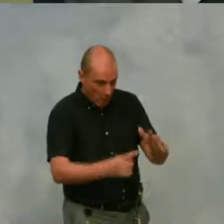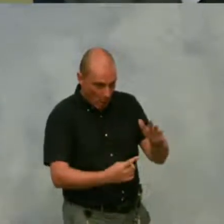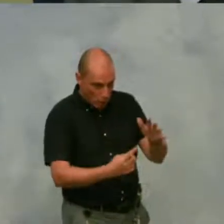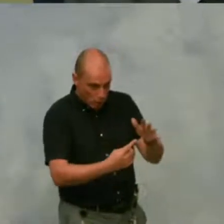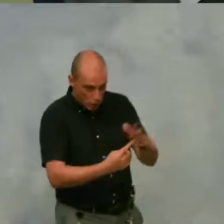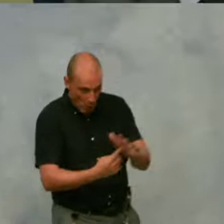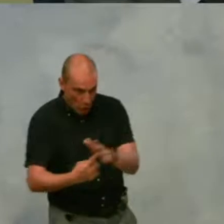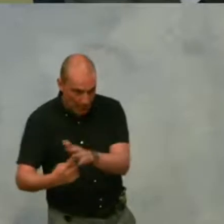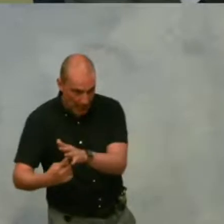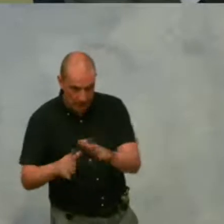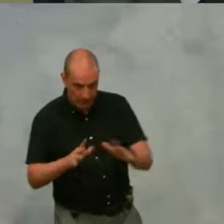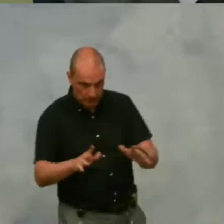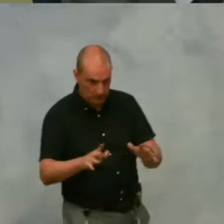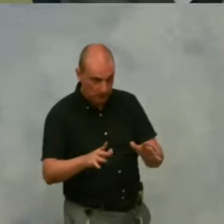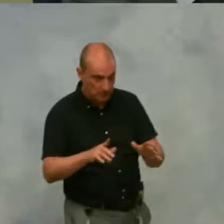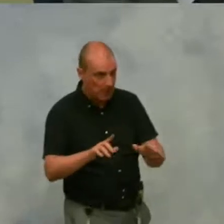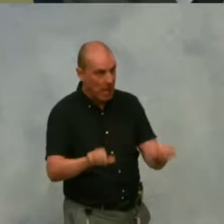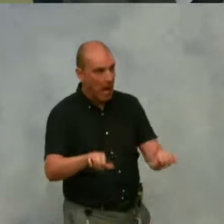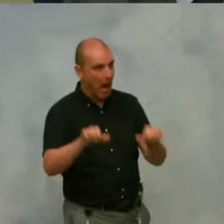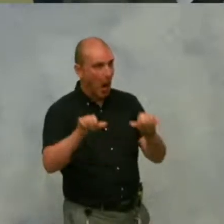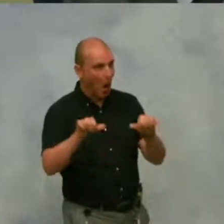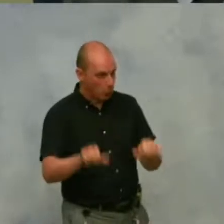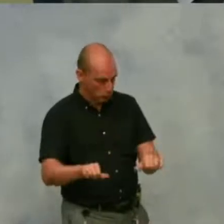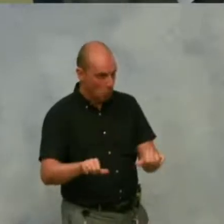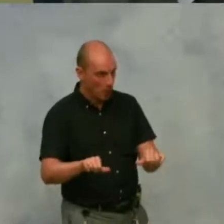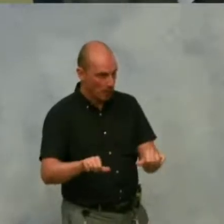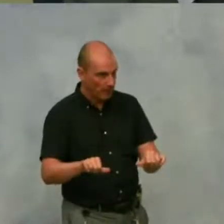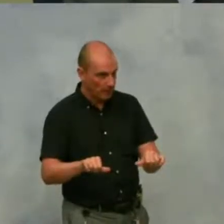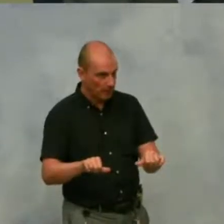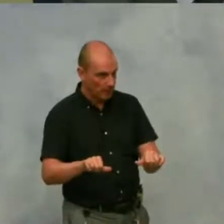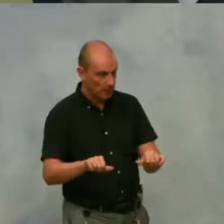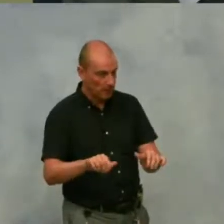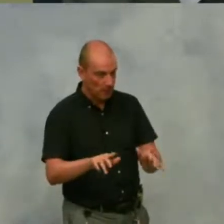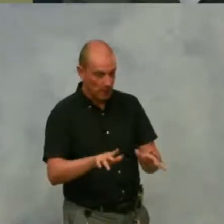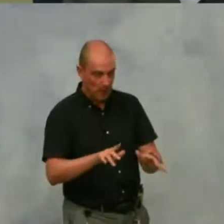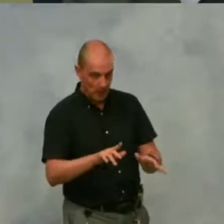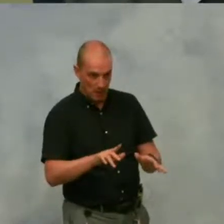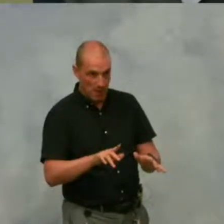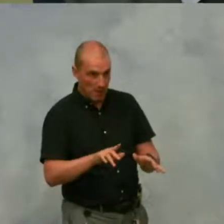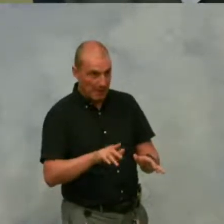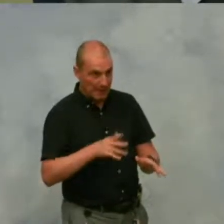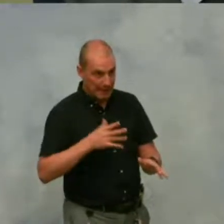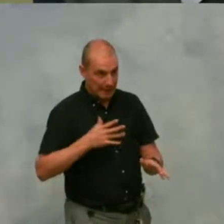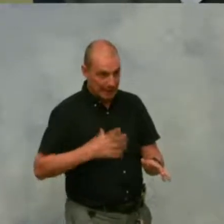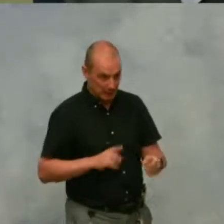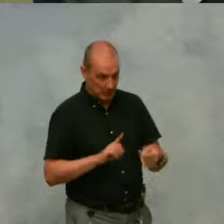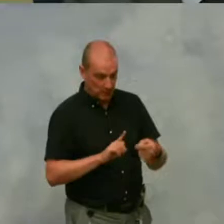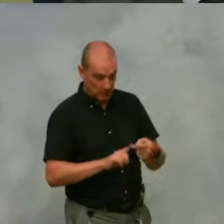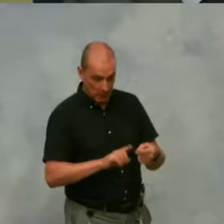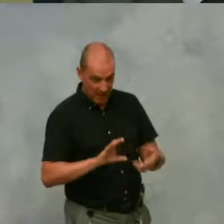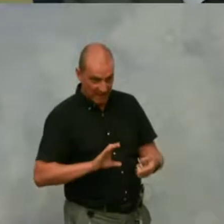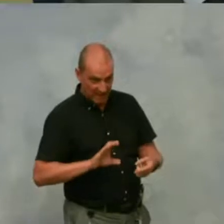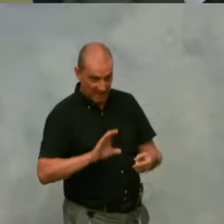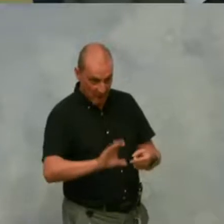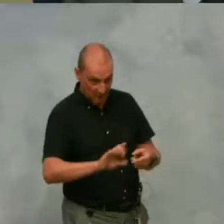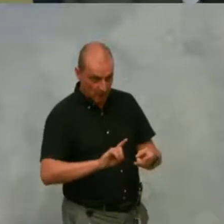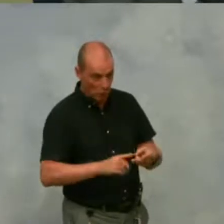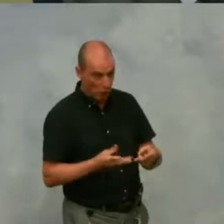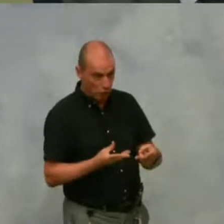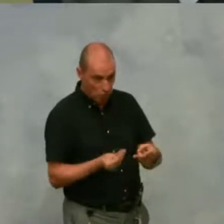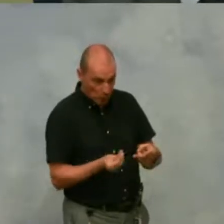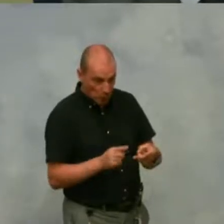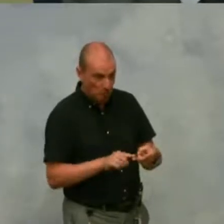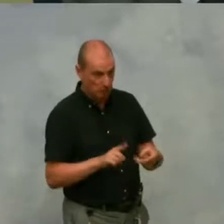with resources to make sure that we've got the right funding, the right resources, the right suppliers, if